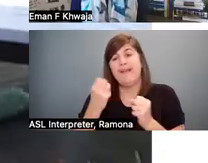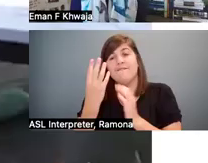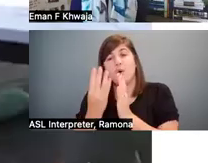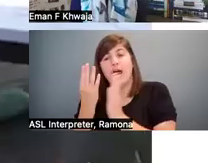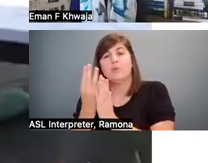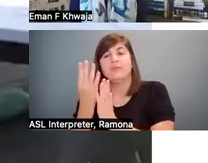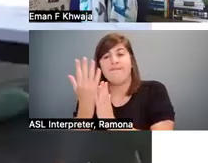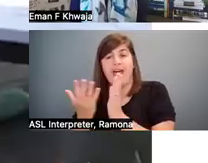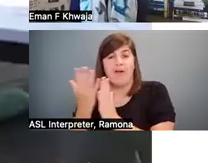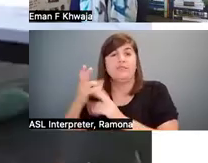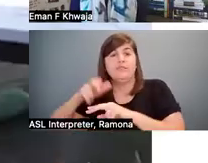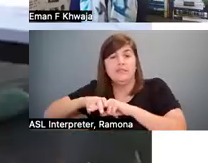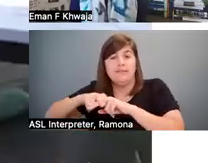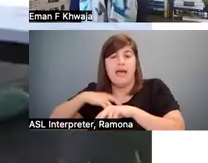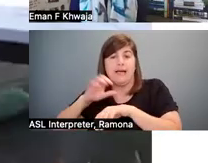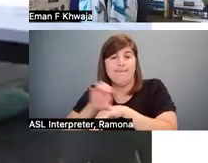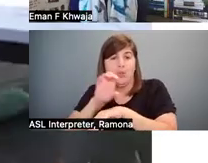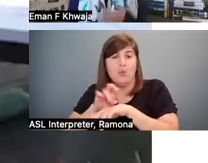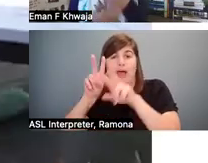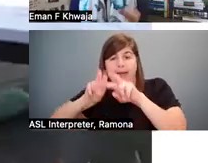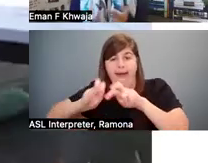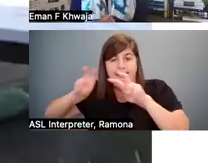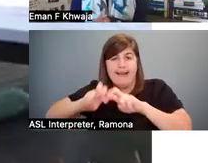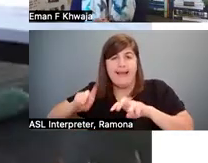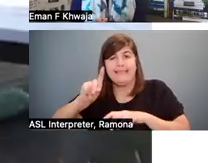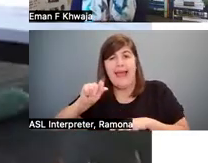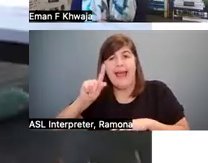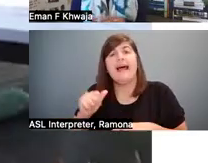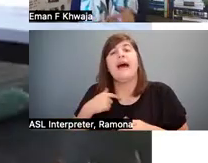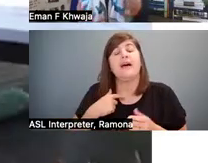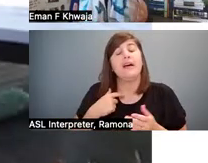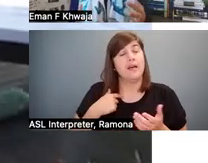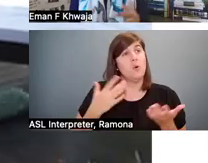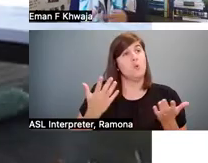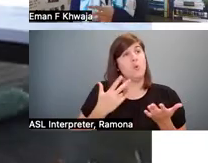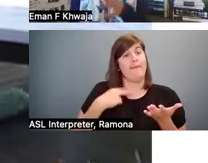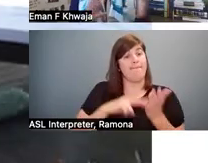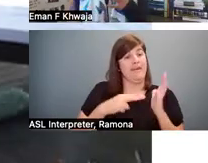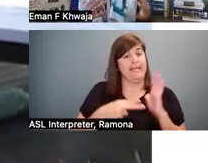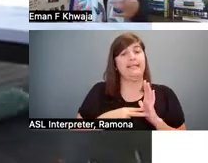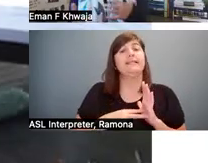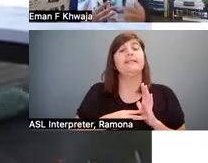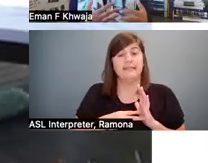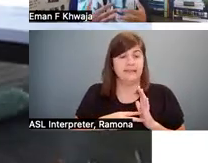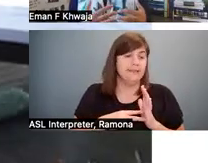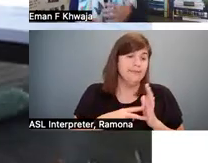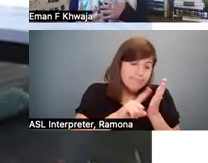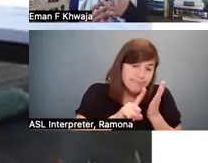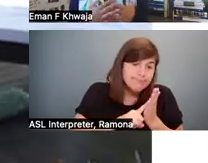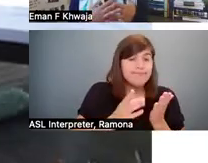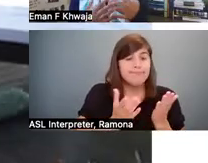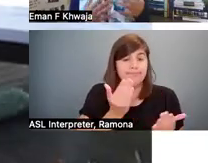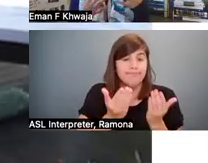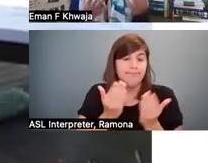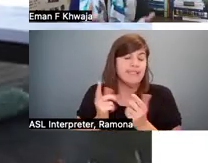hours sitting at my computer analyzing the data. And when I say analyzing the data, what I basically mean is we dig through all the data we collect,